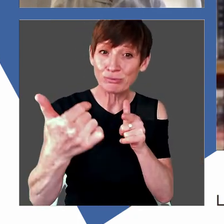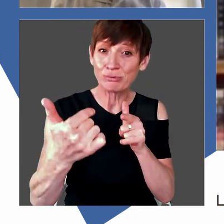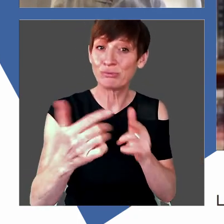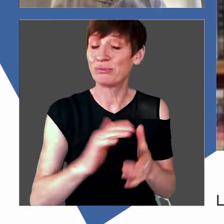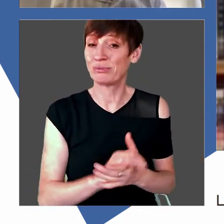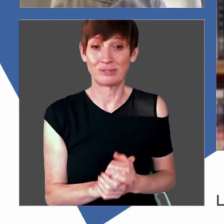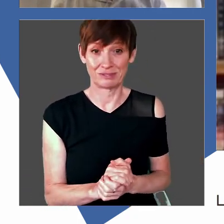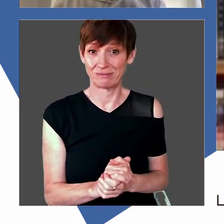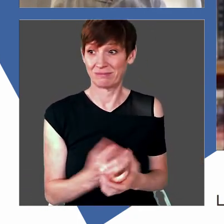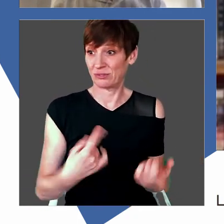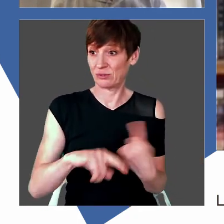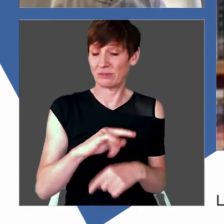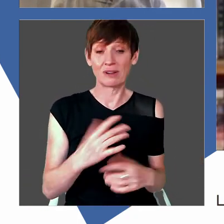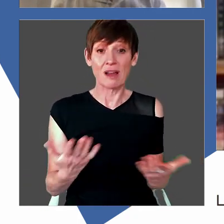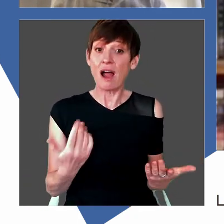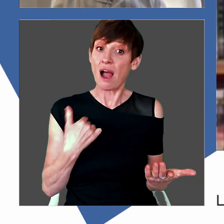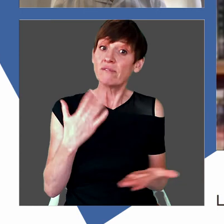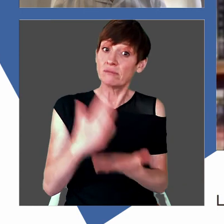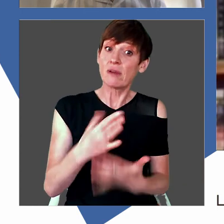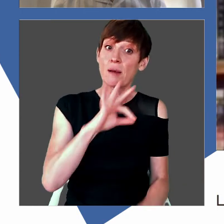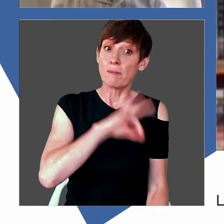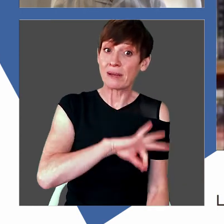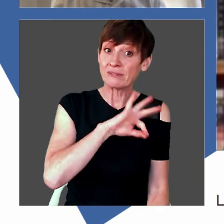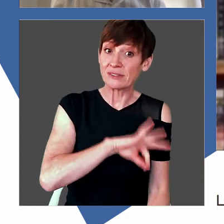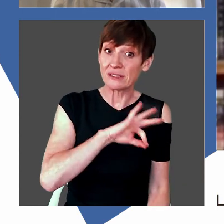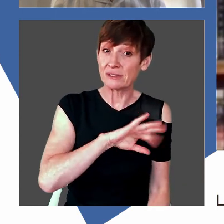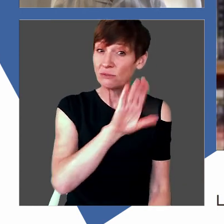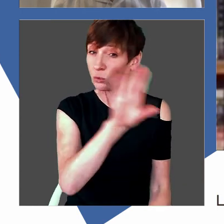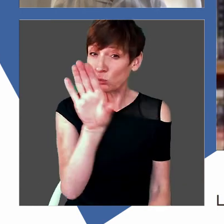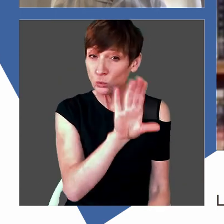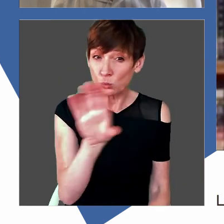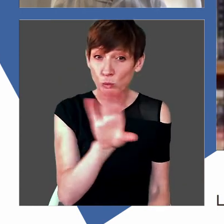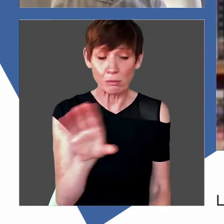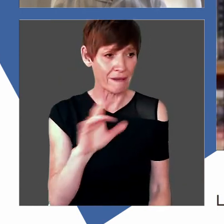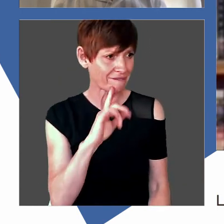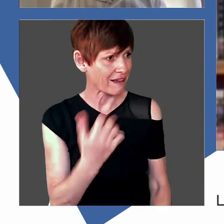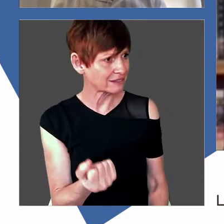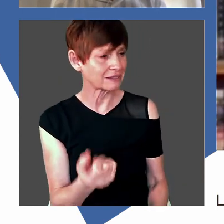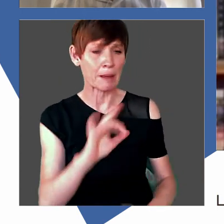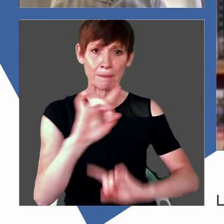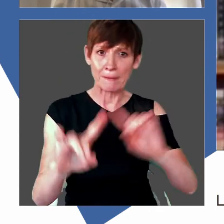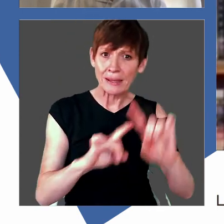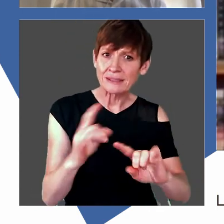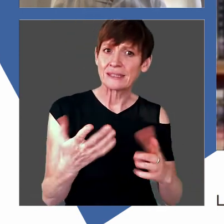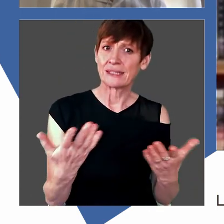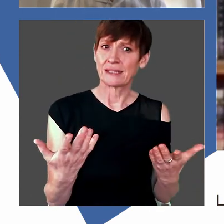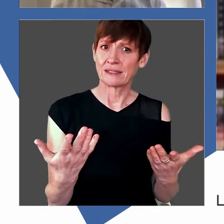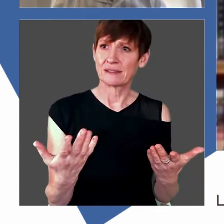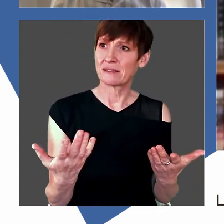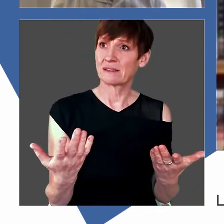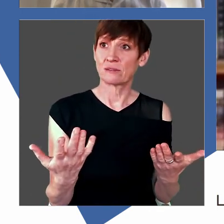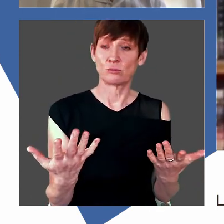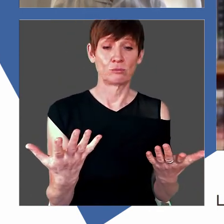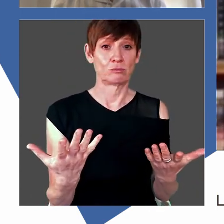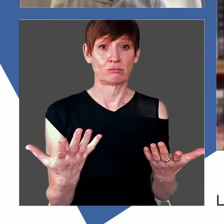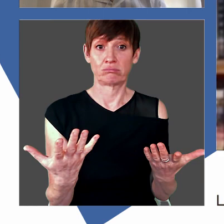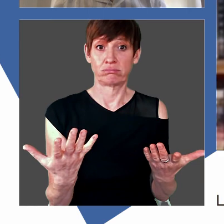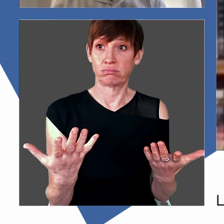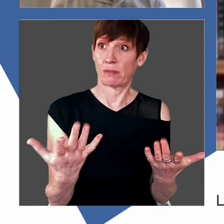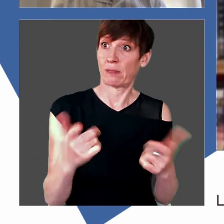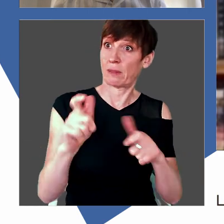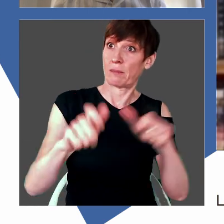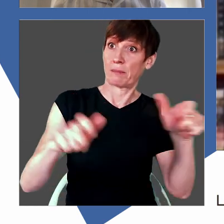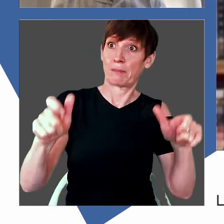Zoom. I've really benefited from that, and I've had some meetings with some really big financiers and studios and stuff I would